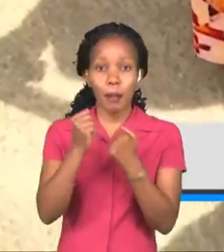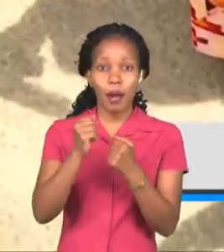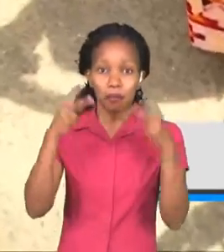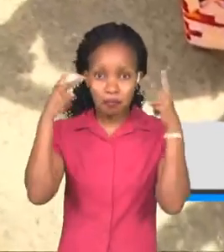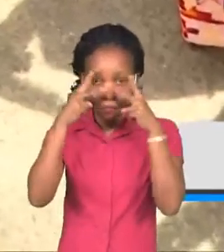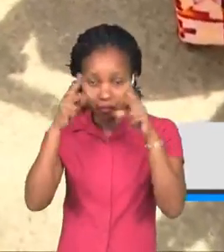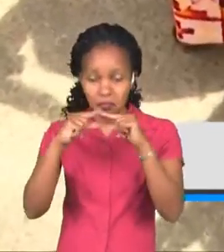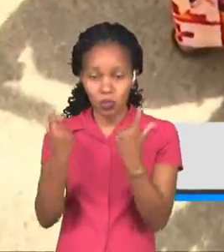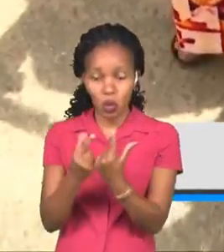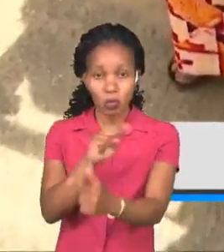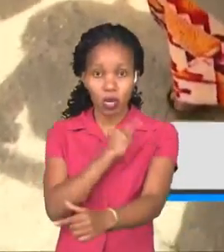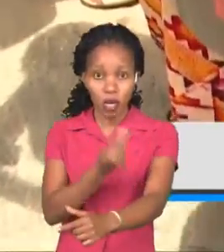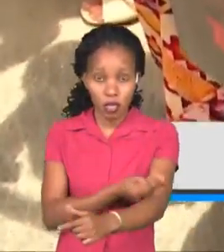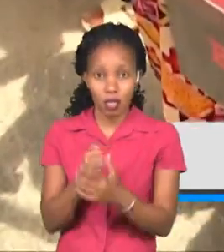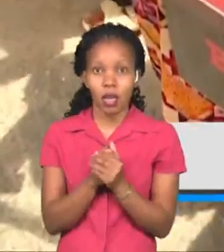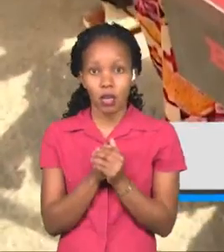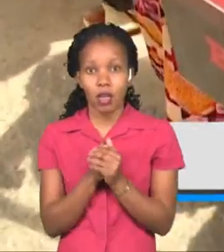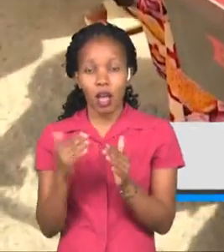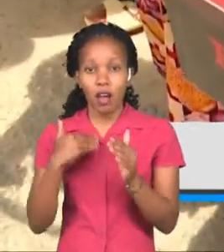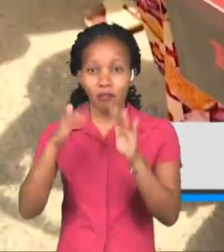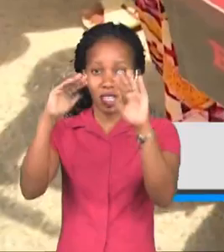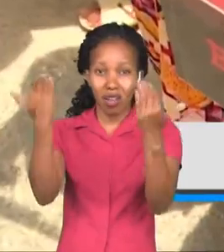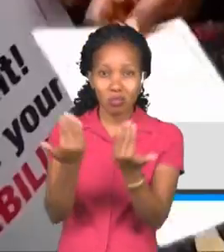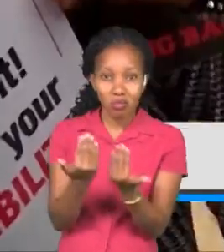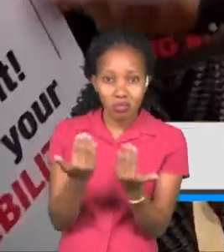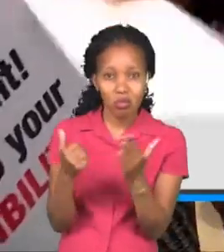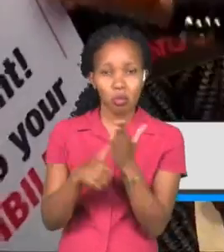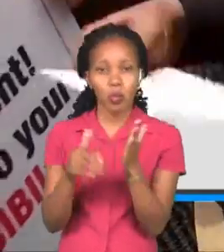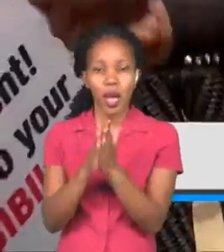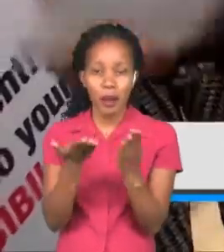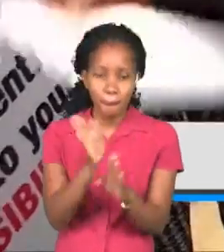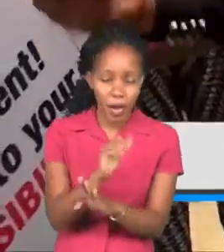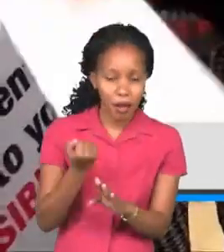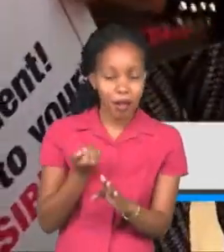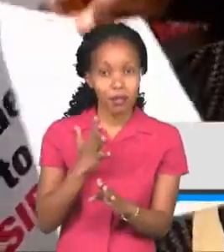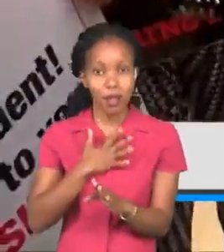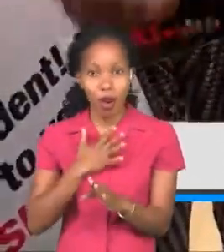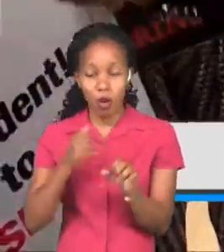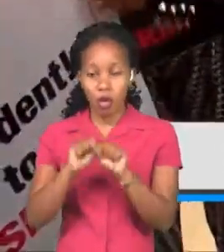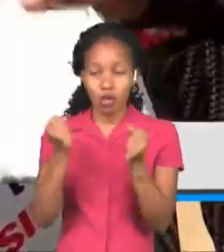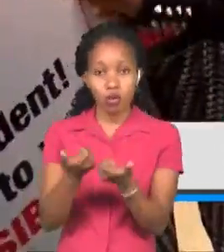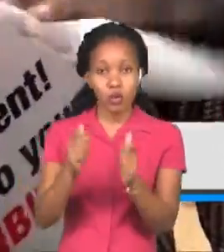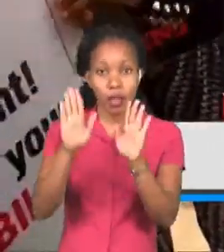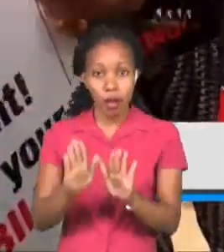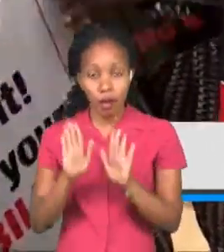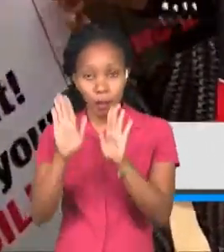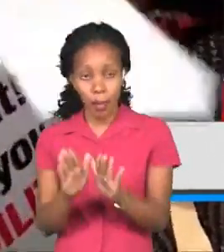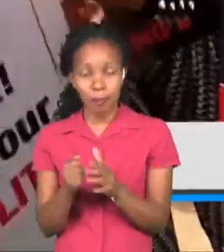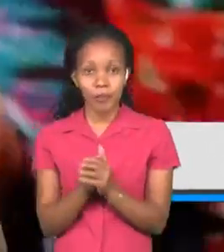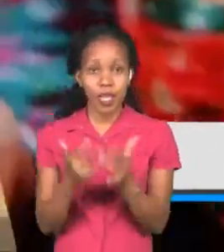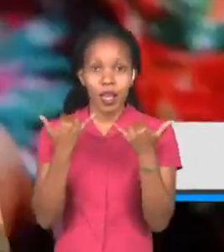Haram's jihadist insurgency, sparked a global outcry and the Bring Back Our Girls social media campaign. So